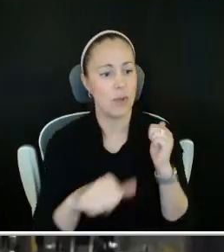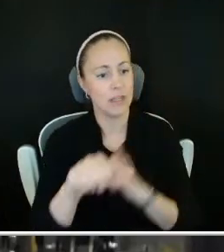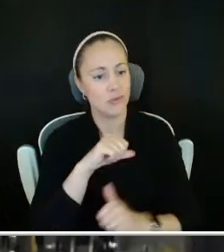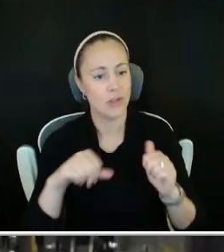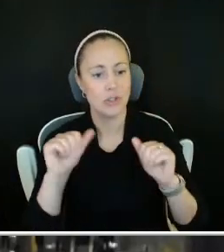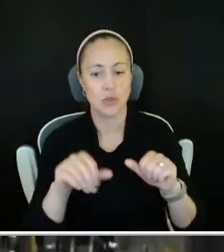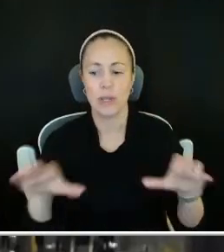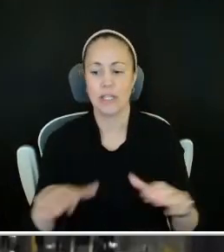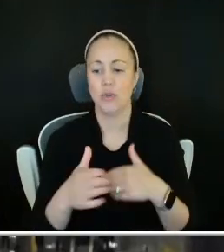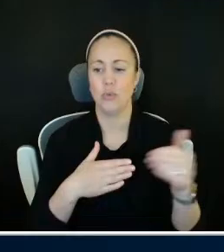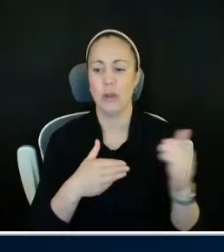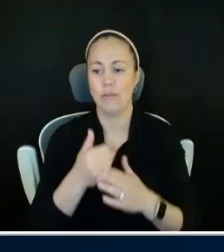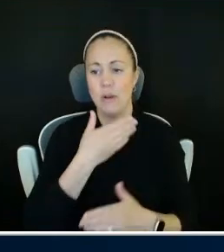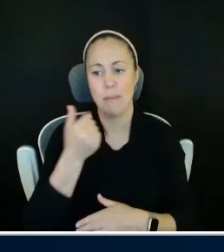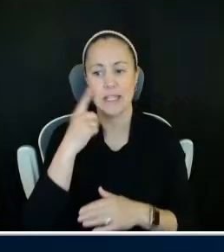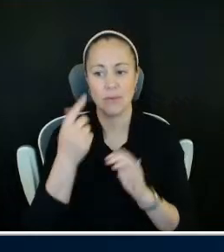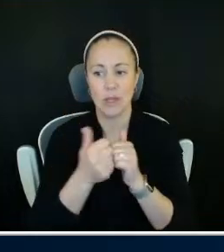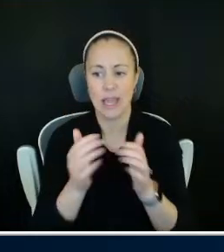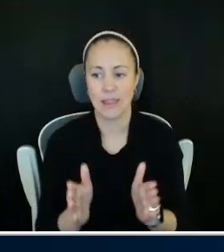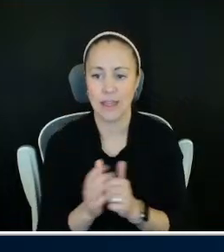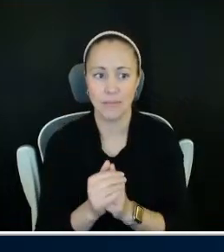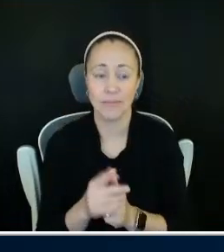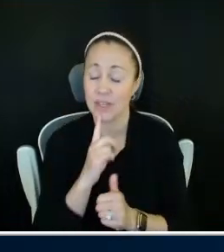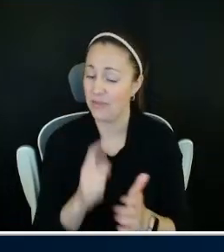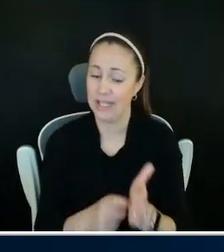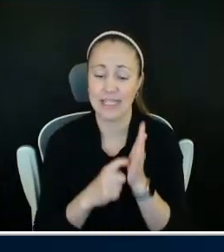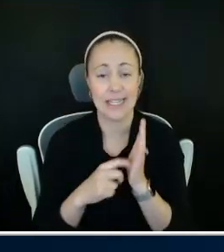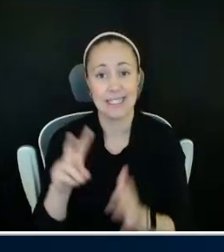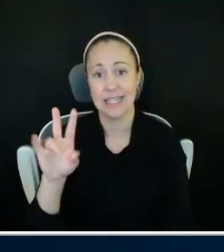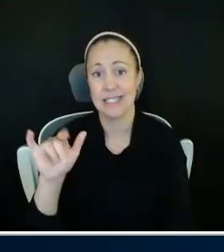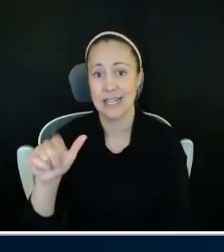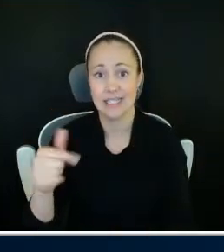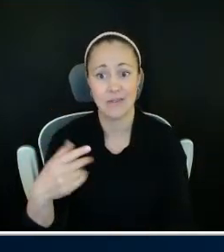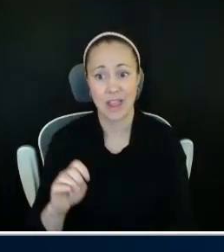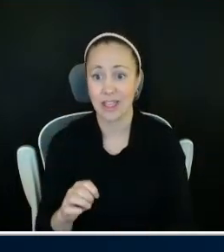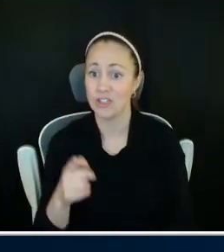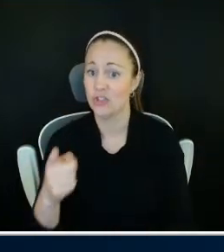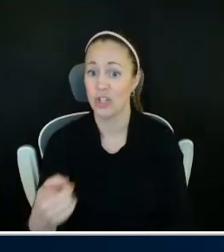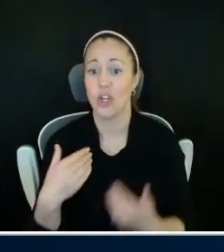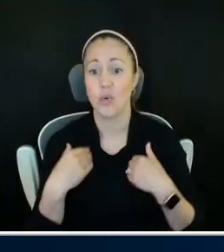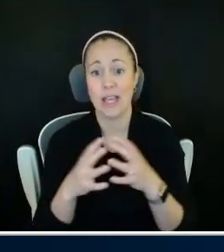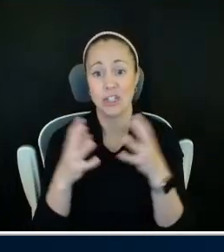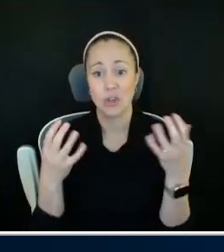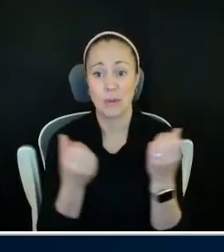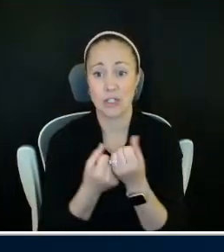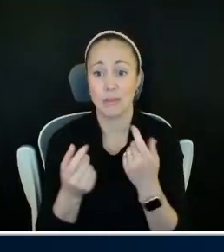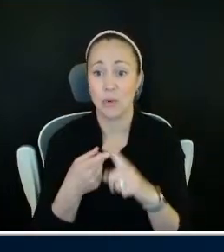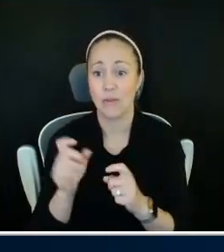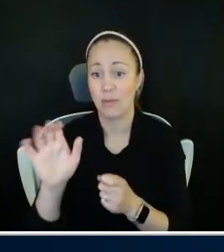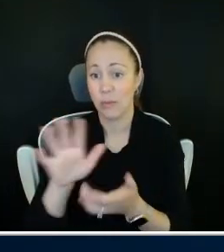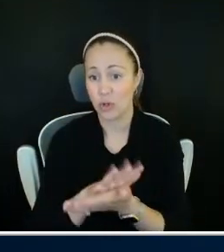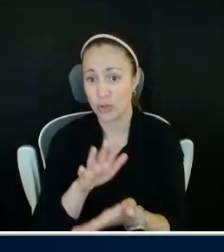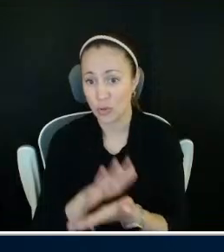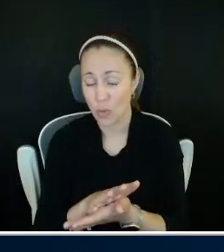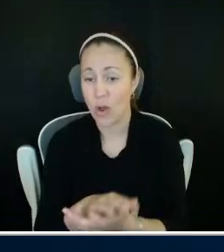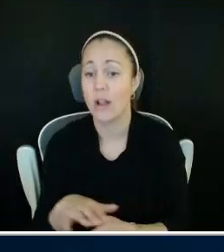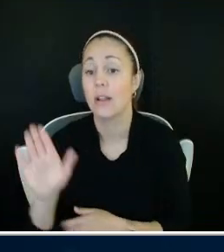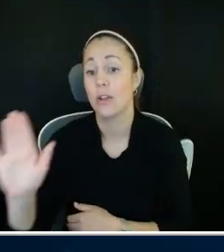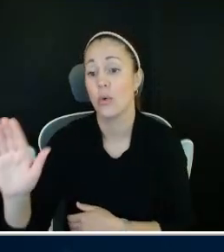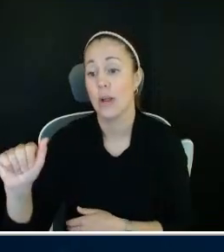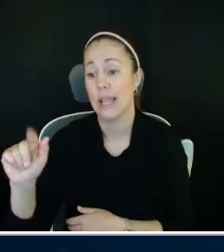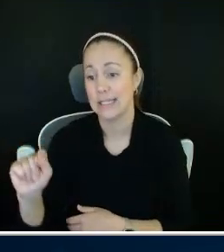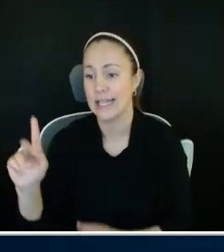athlete. It really takes a village. Lael, you had so much support from your school, your athletic trainer, Karistine, throughout this whole